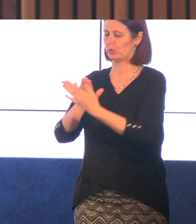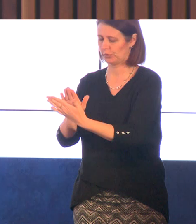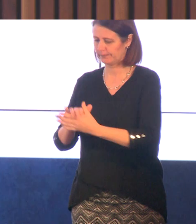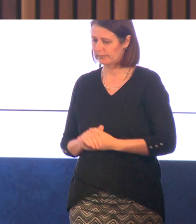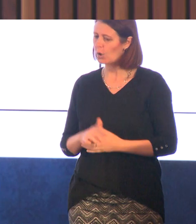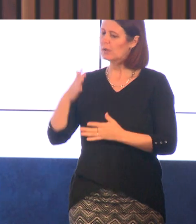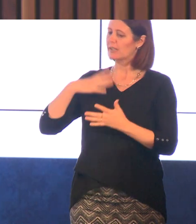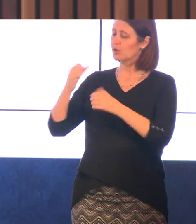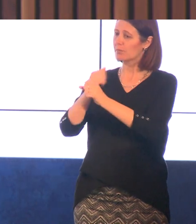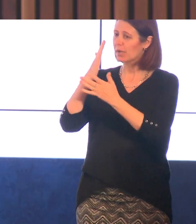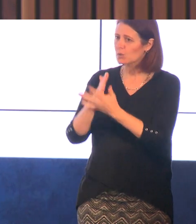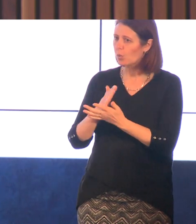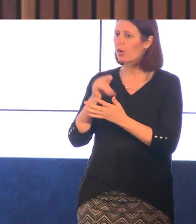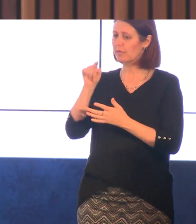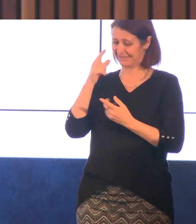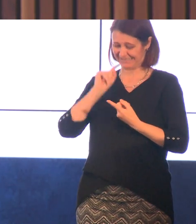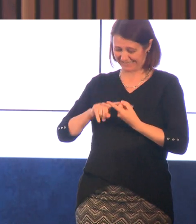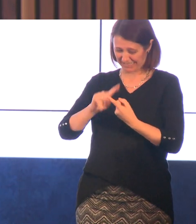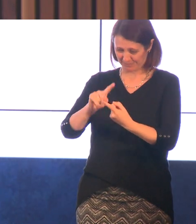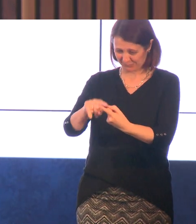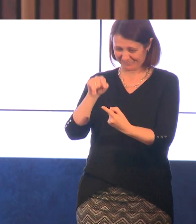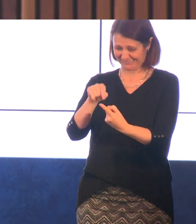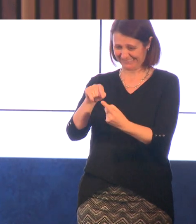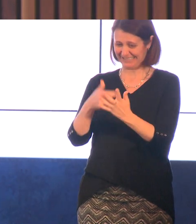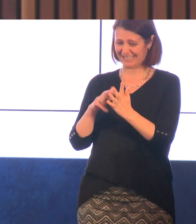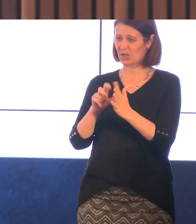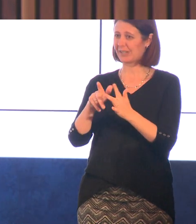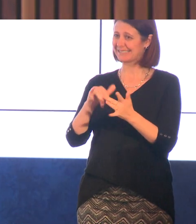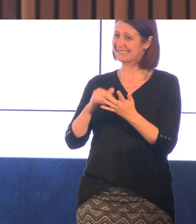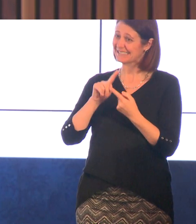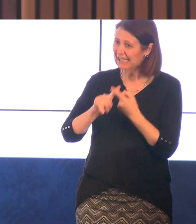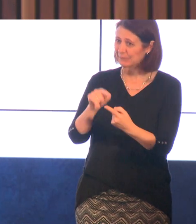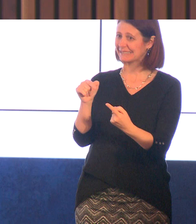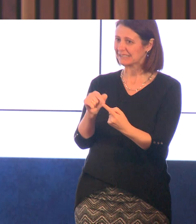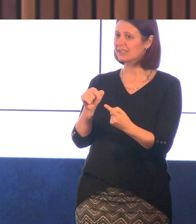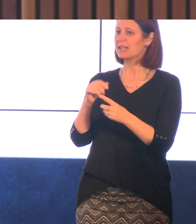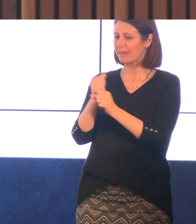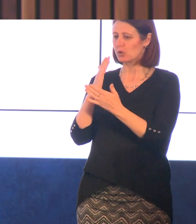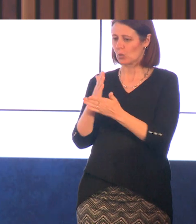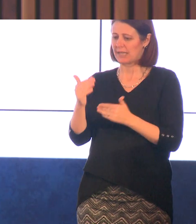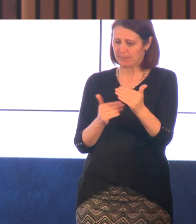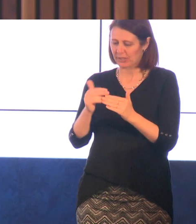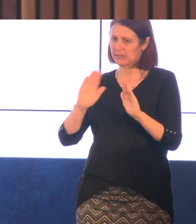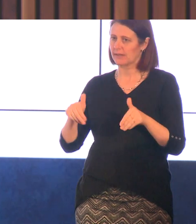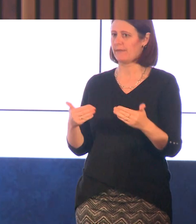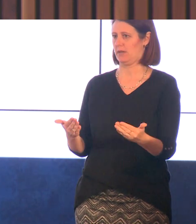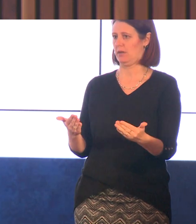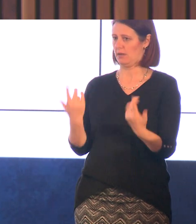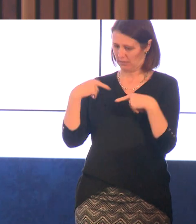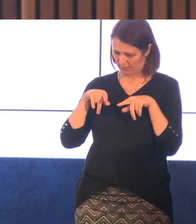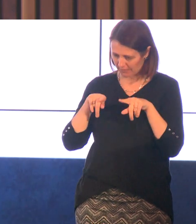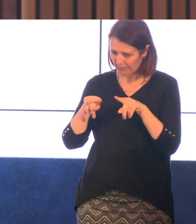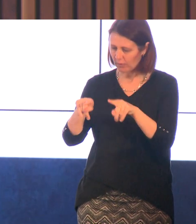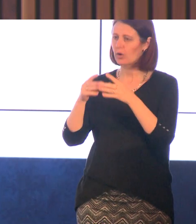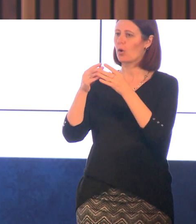to ensure that the sustainability of the NDIS is properly managed and delivered in line